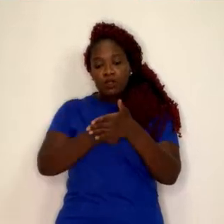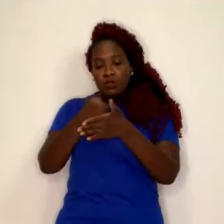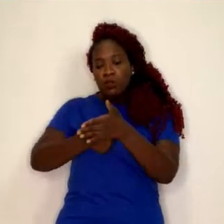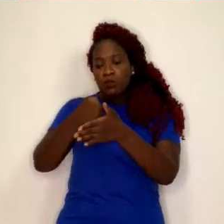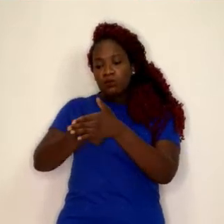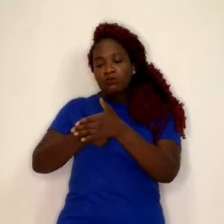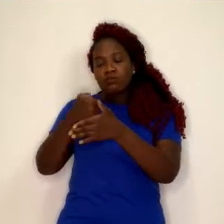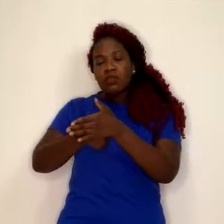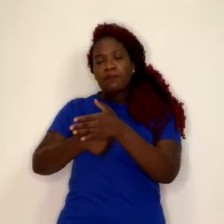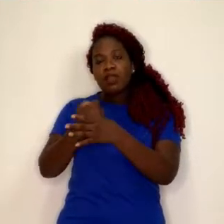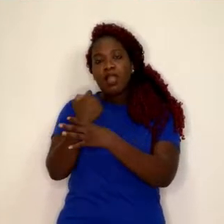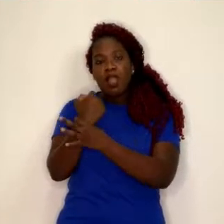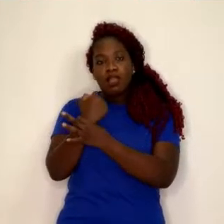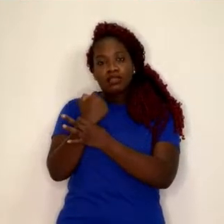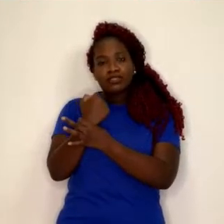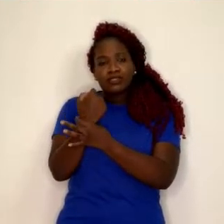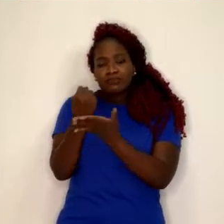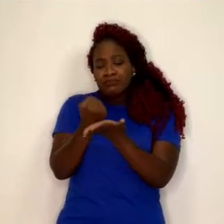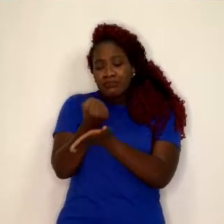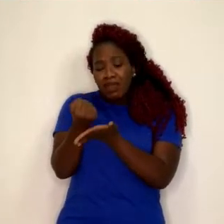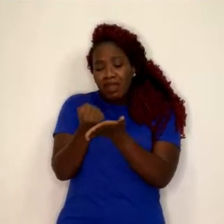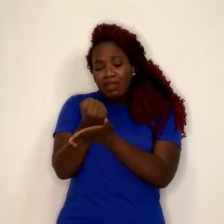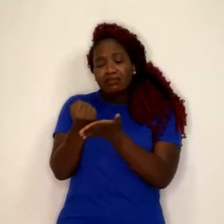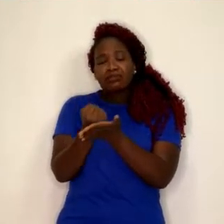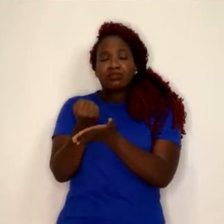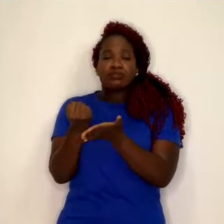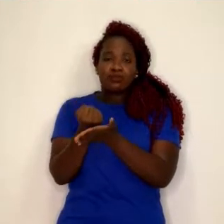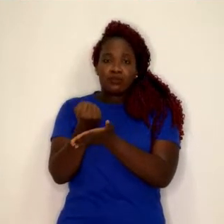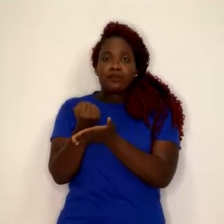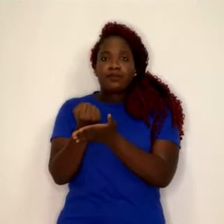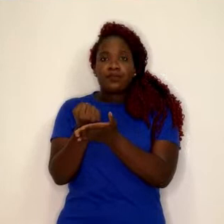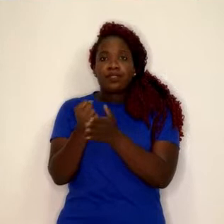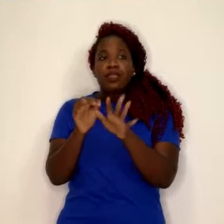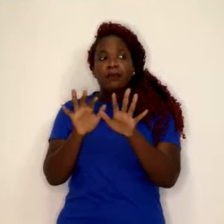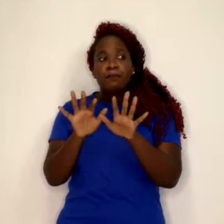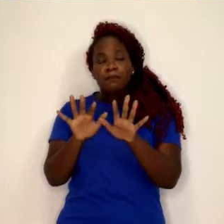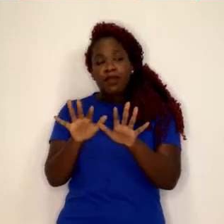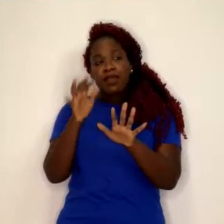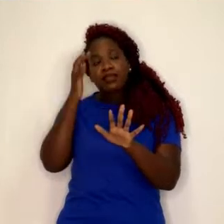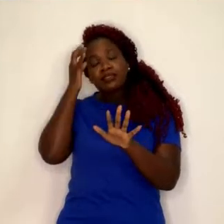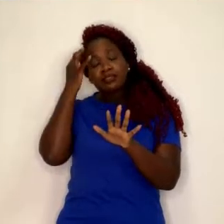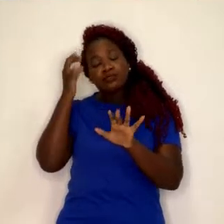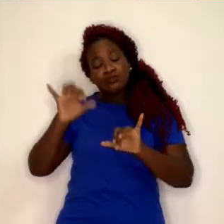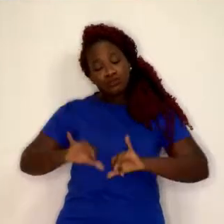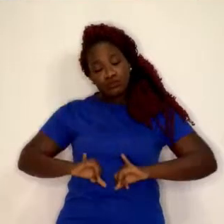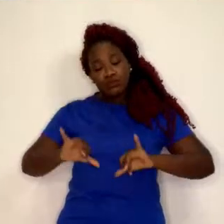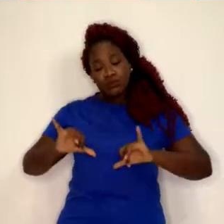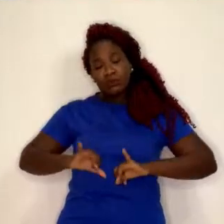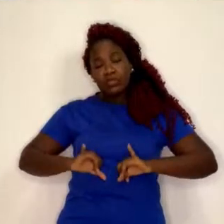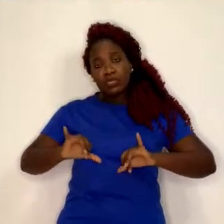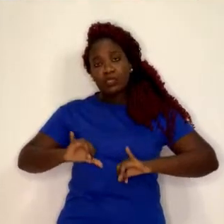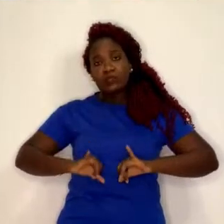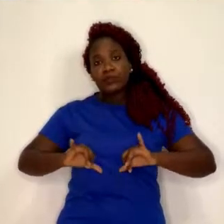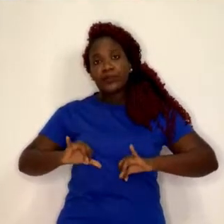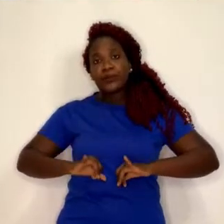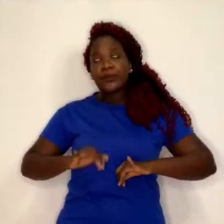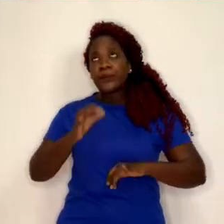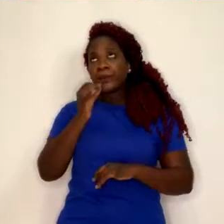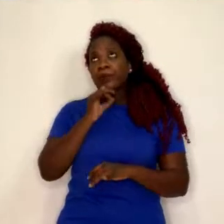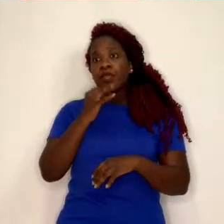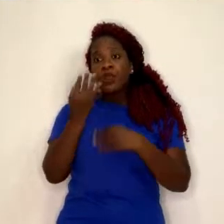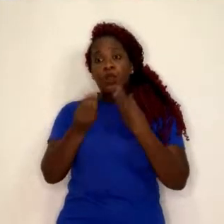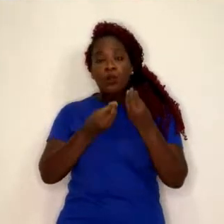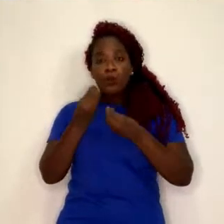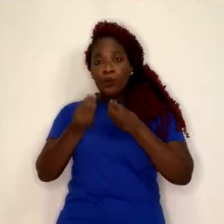In order to guarantee, let's put it that way, but it is a